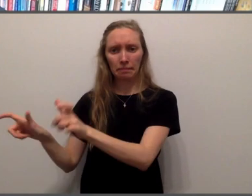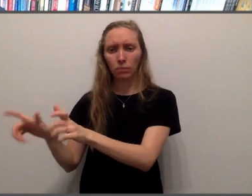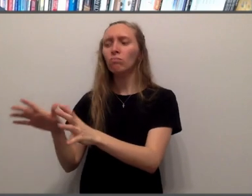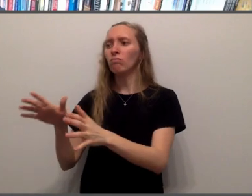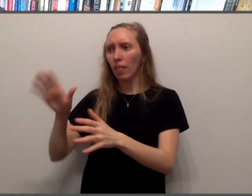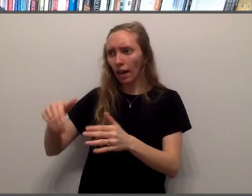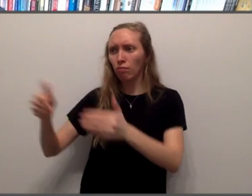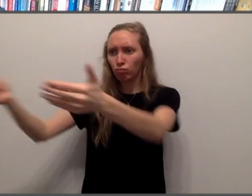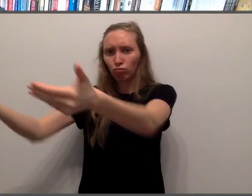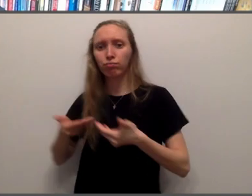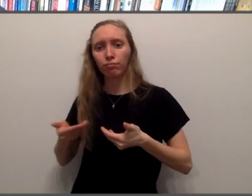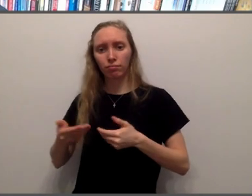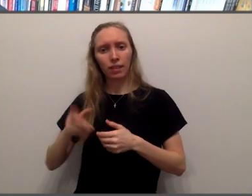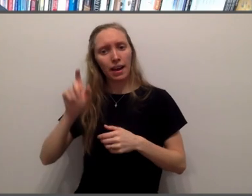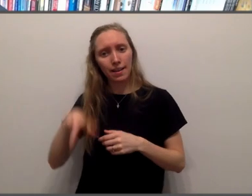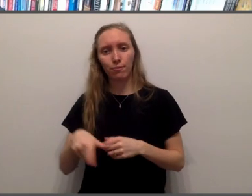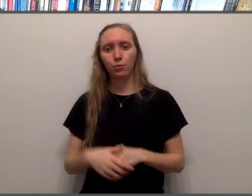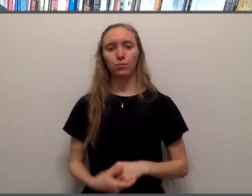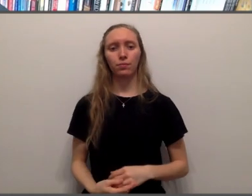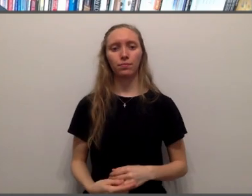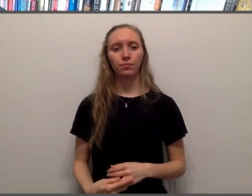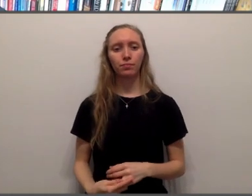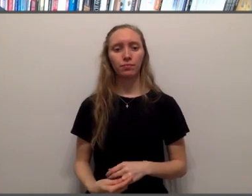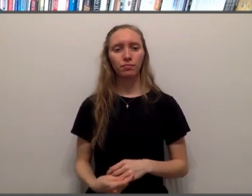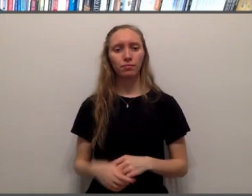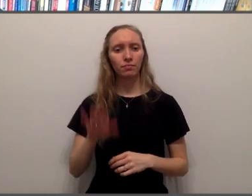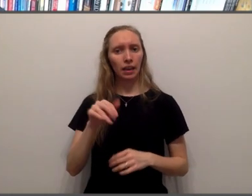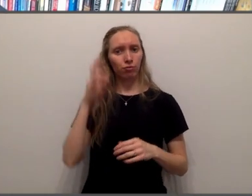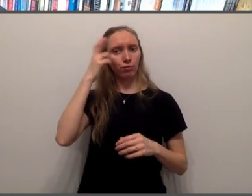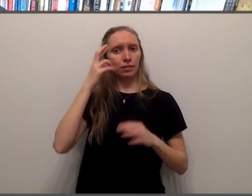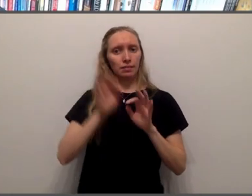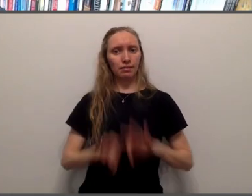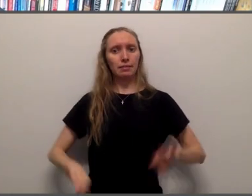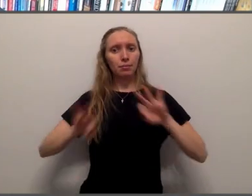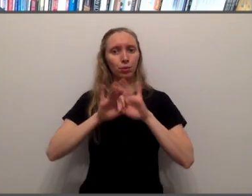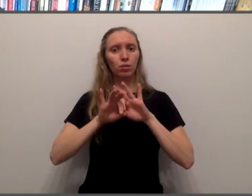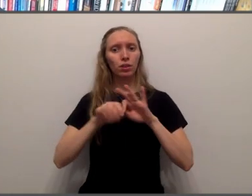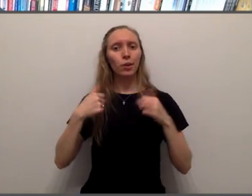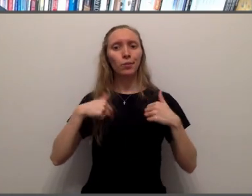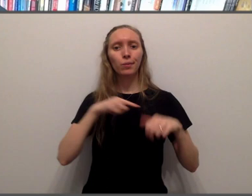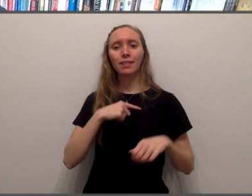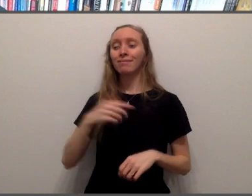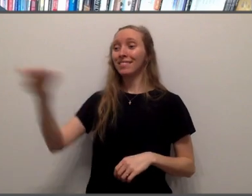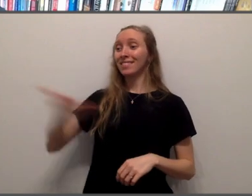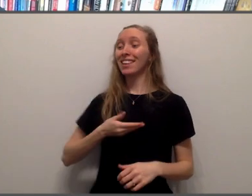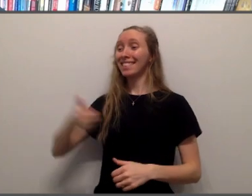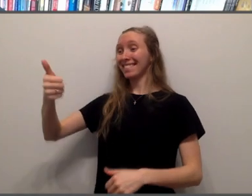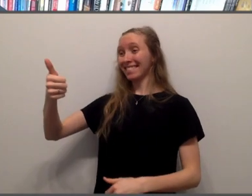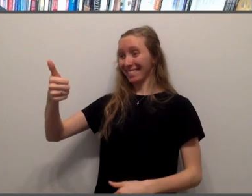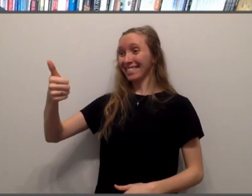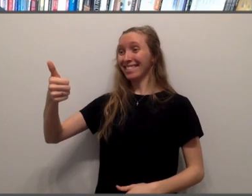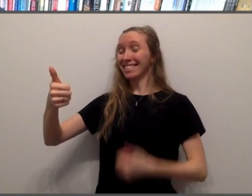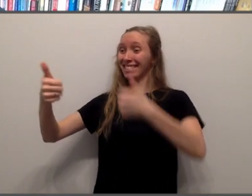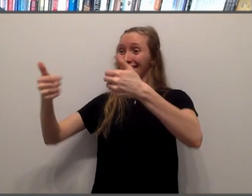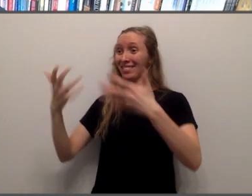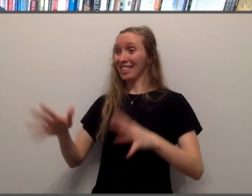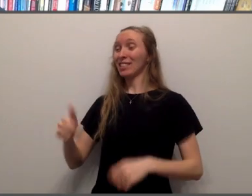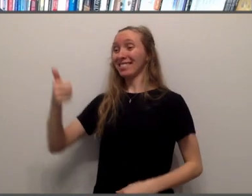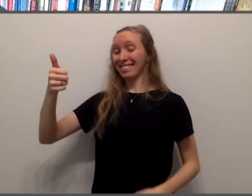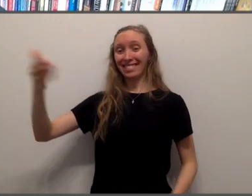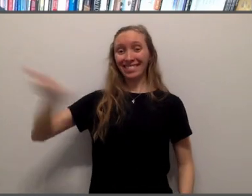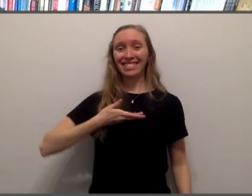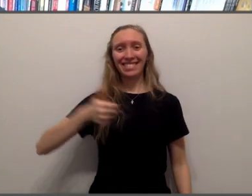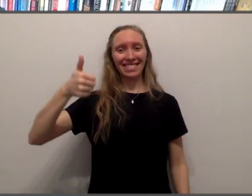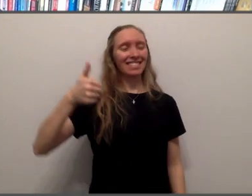to be not just those who invite, but those who include persons who are who have disabilities or who